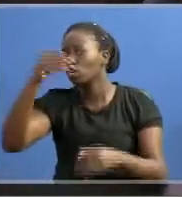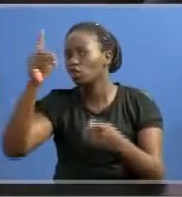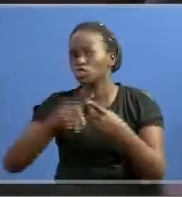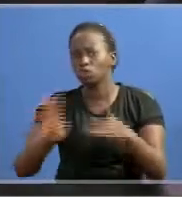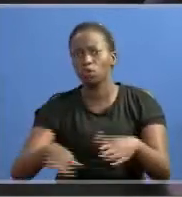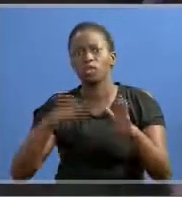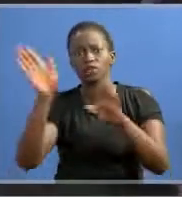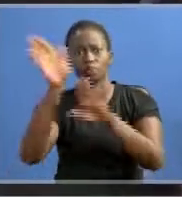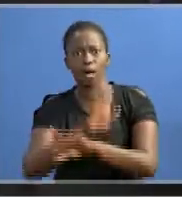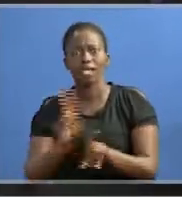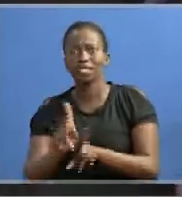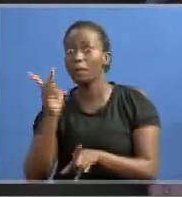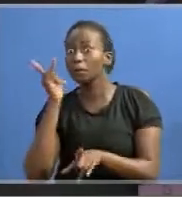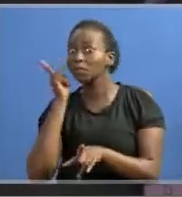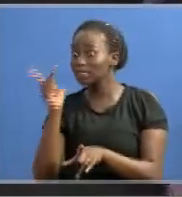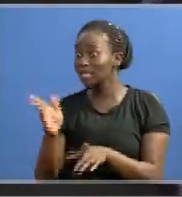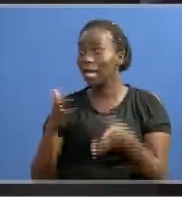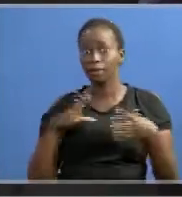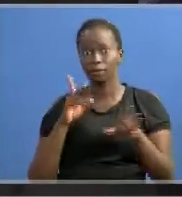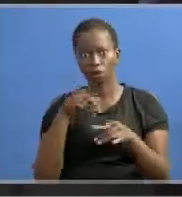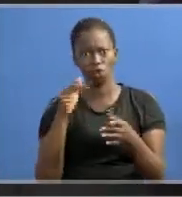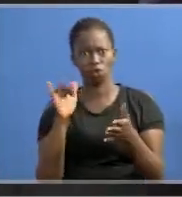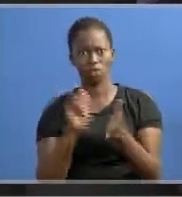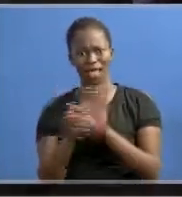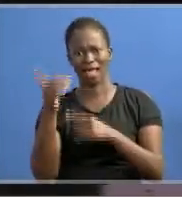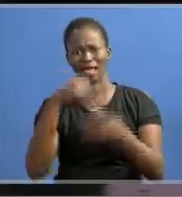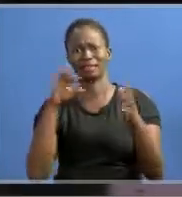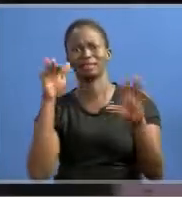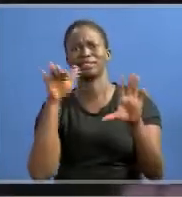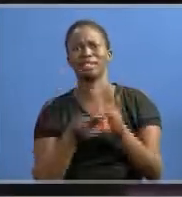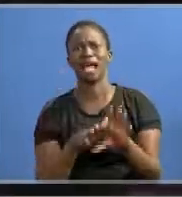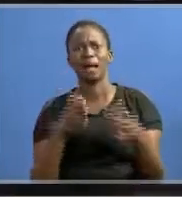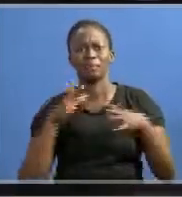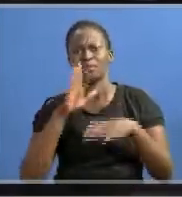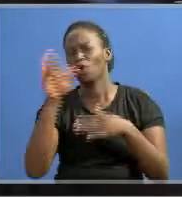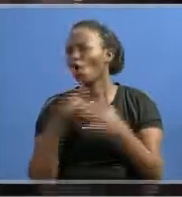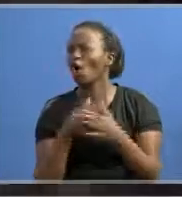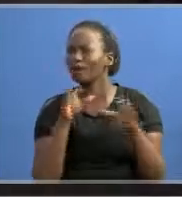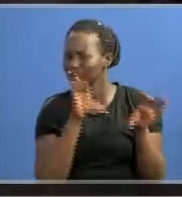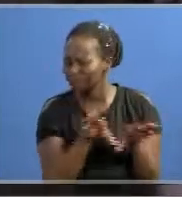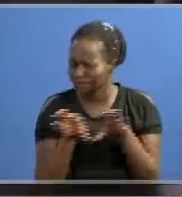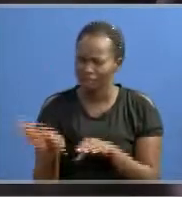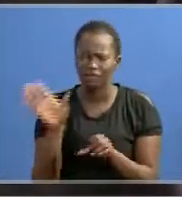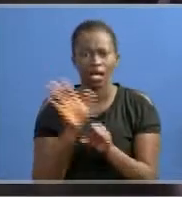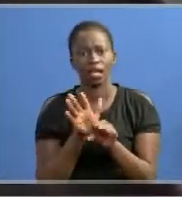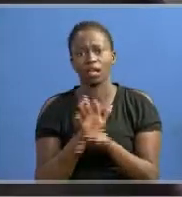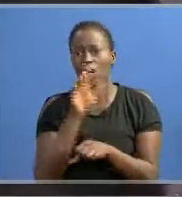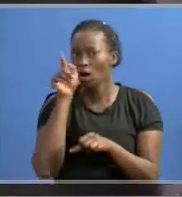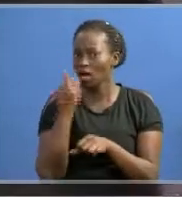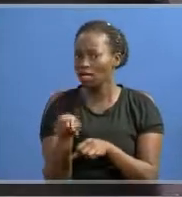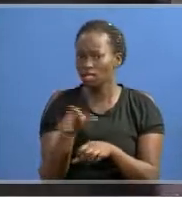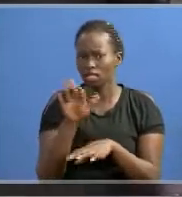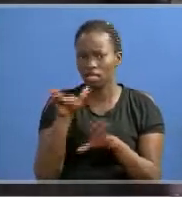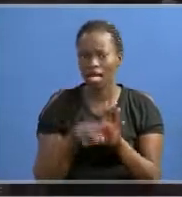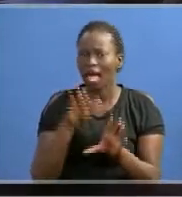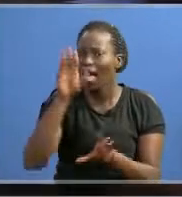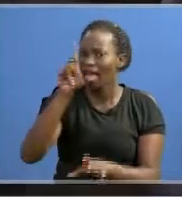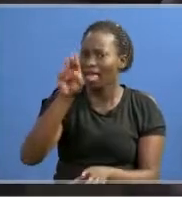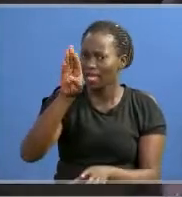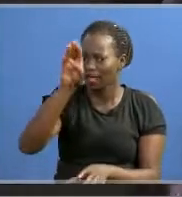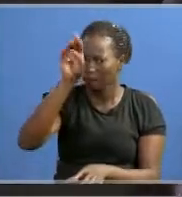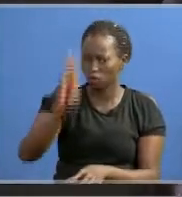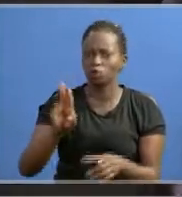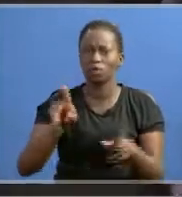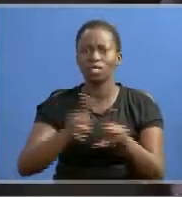sit back and watch people who are coming to endorse themselves, and they know very well people are suffering. The other day they signed an MOU with the